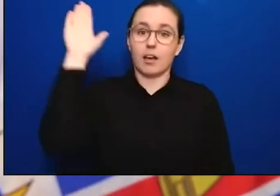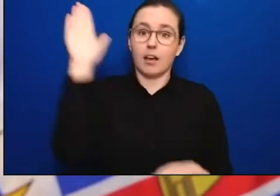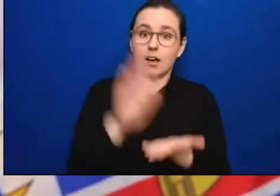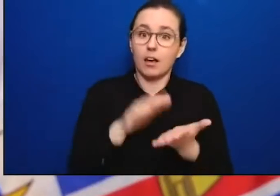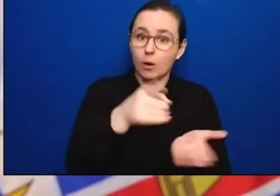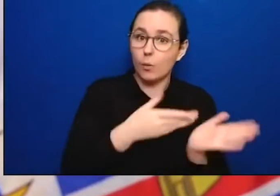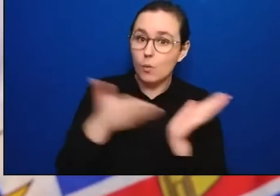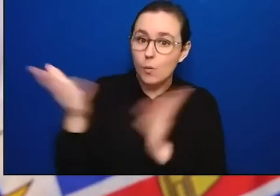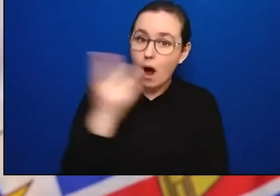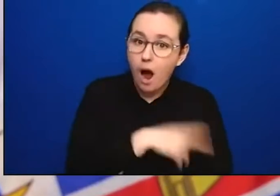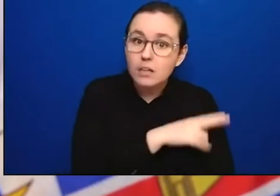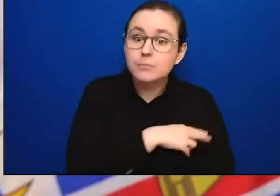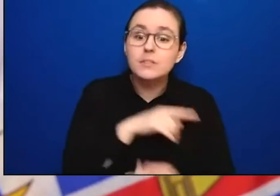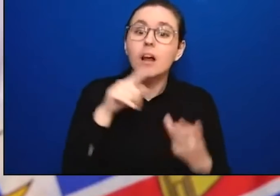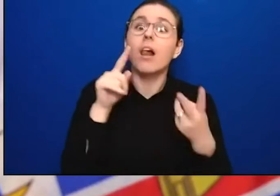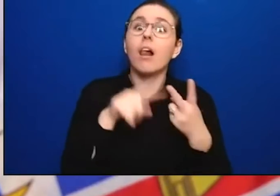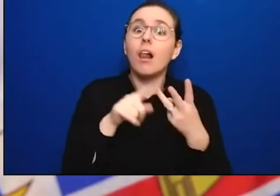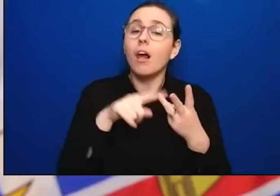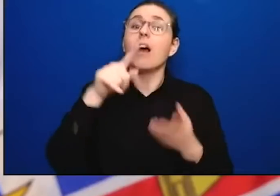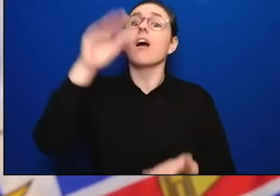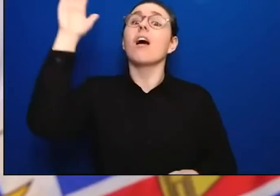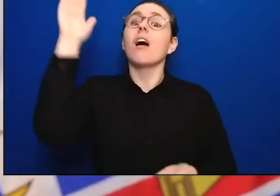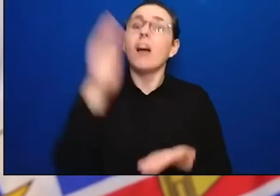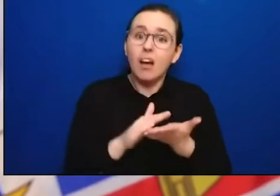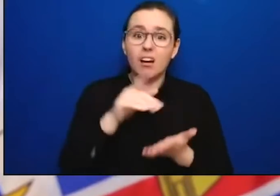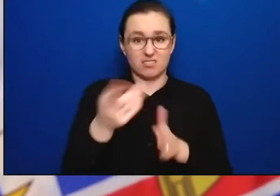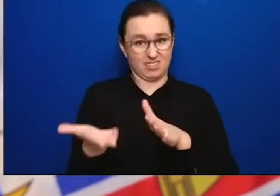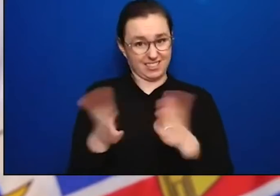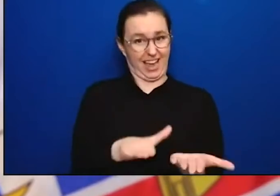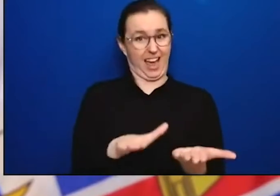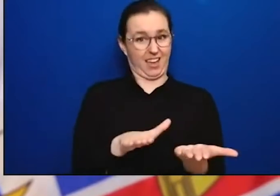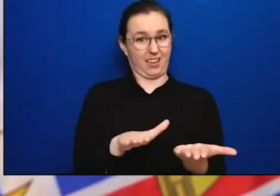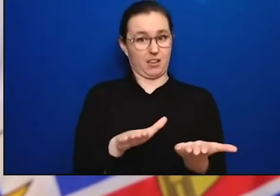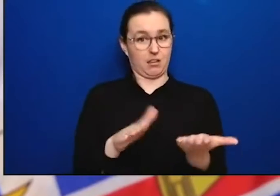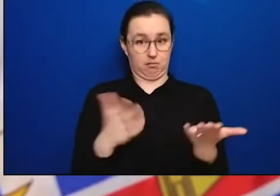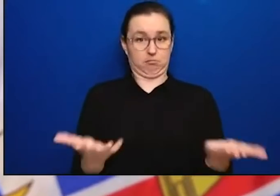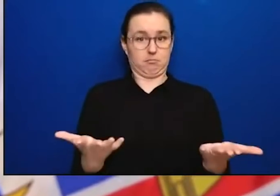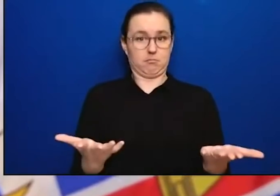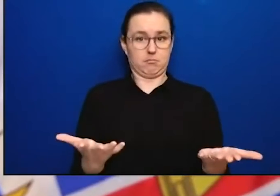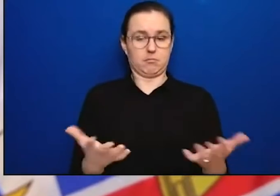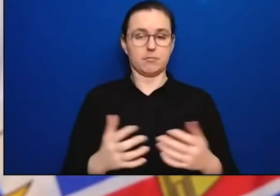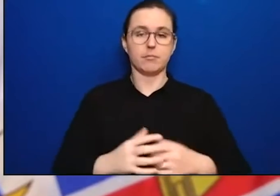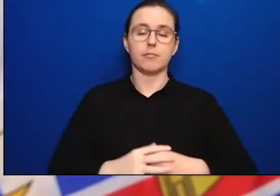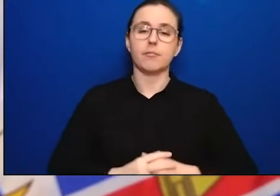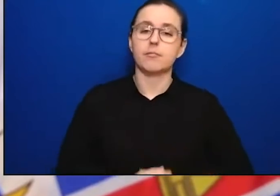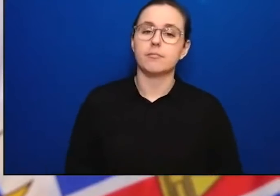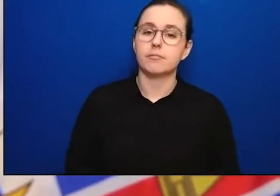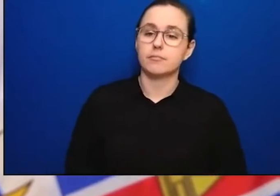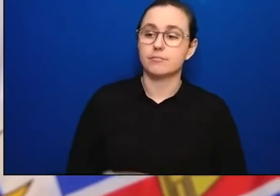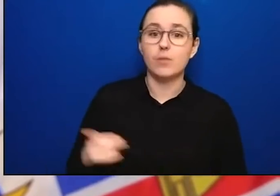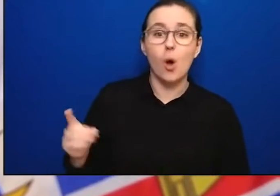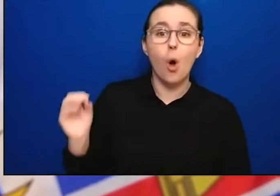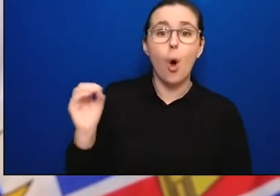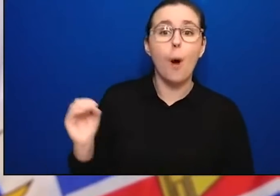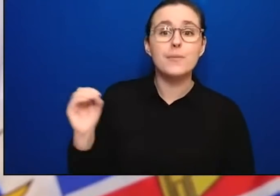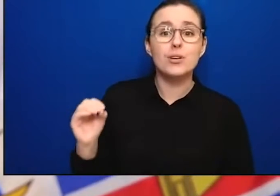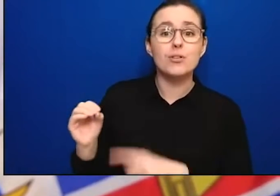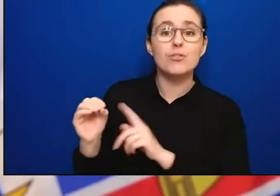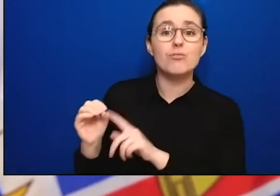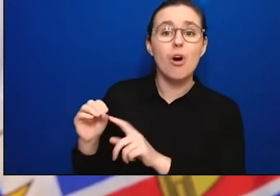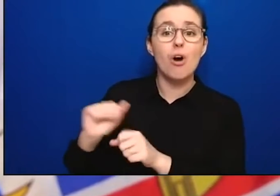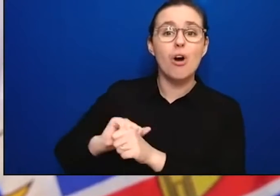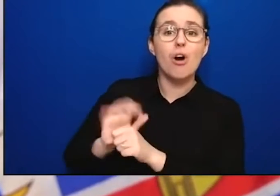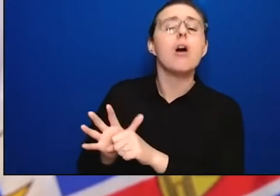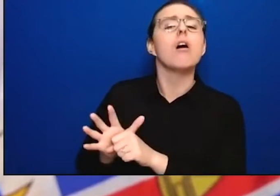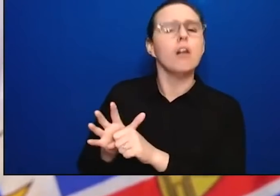when something new and a new strain of the virus comes on the scene. We now have had another month of